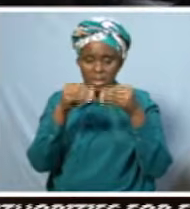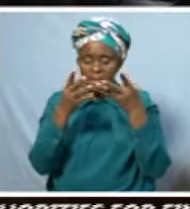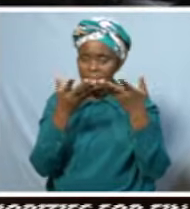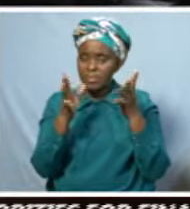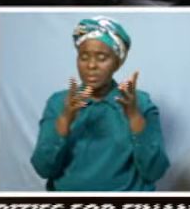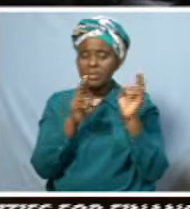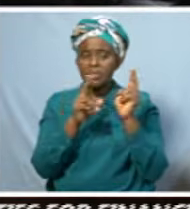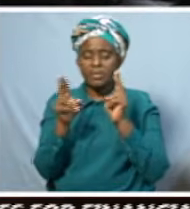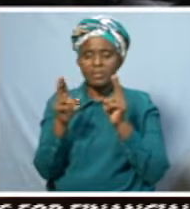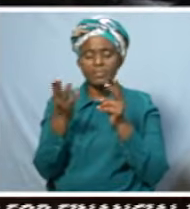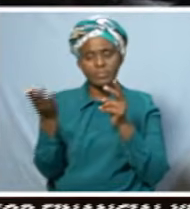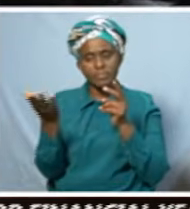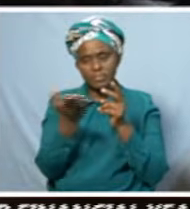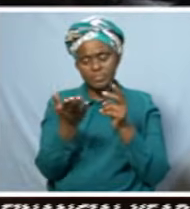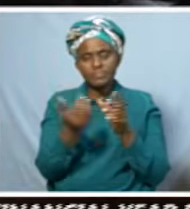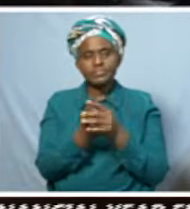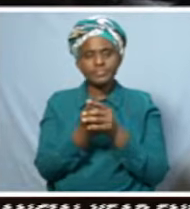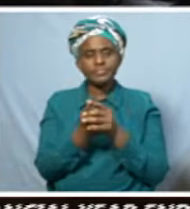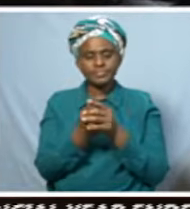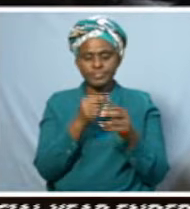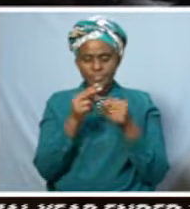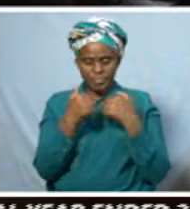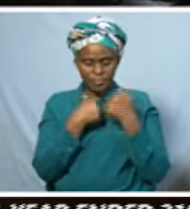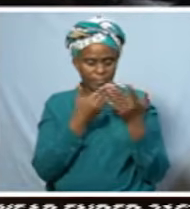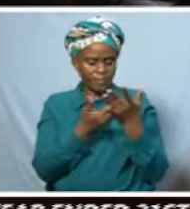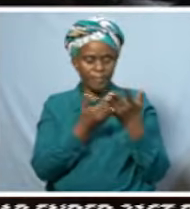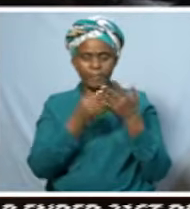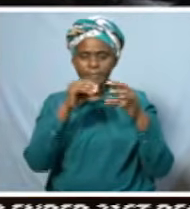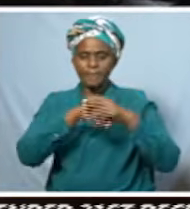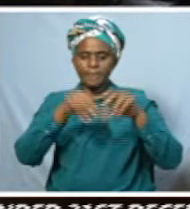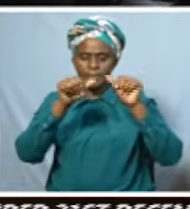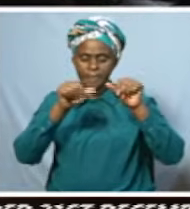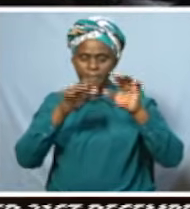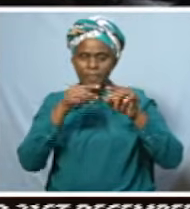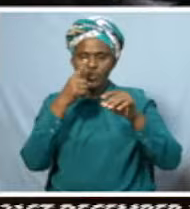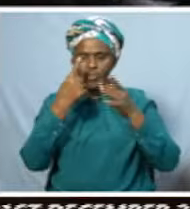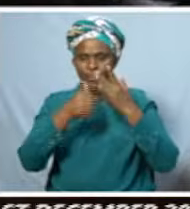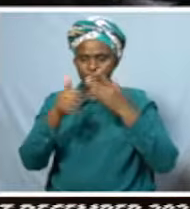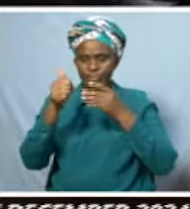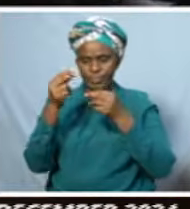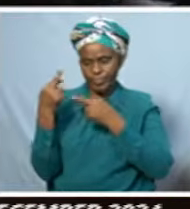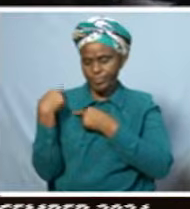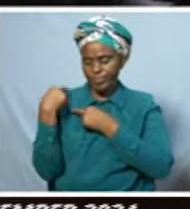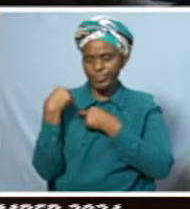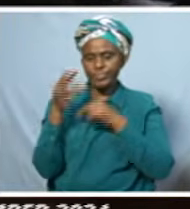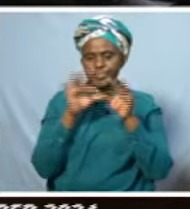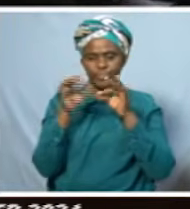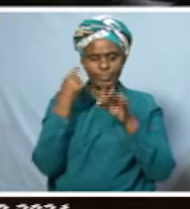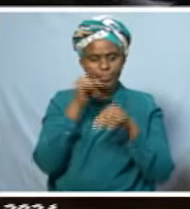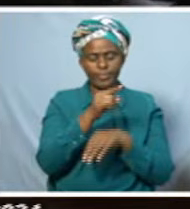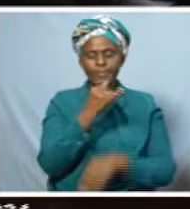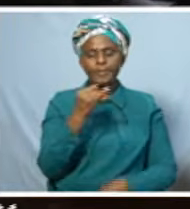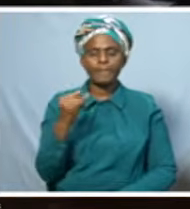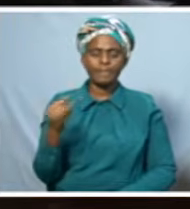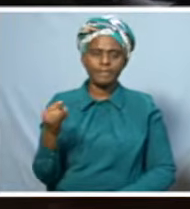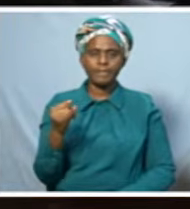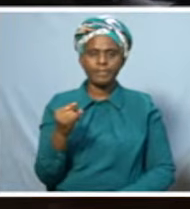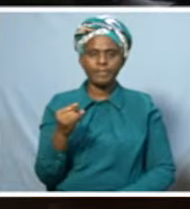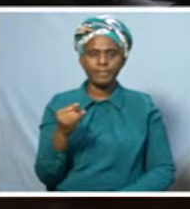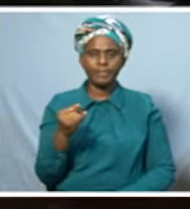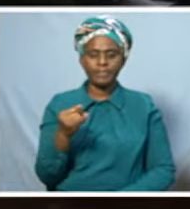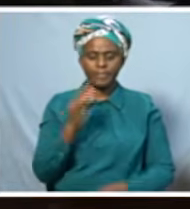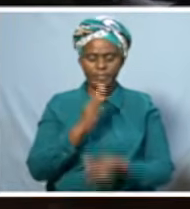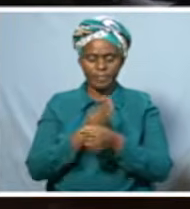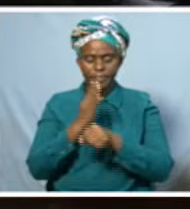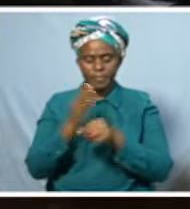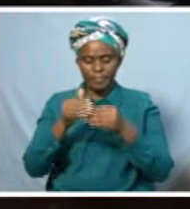answer, Honorable, because, I mean, we have these internal auditors who should be the ones speaking out these issues. Yes. Okay, and immediately